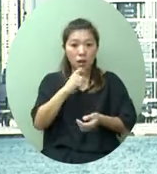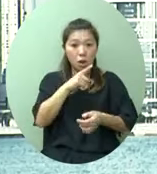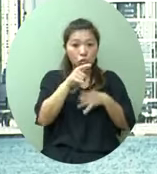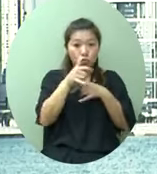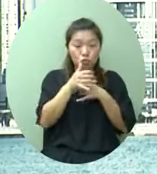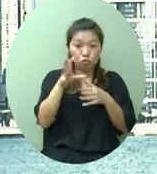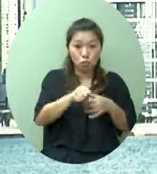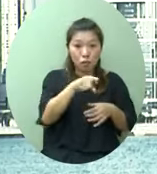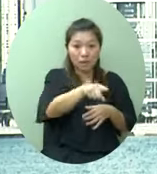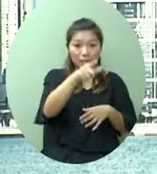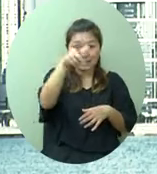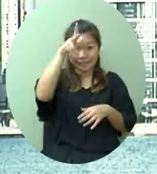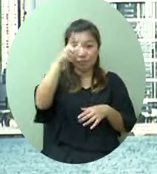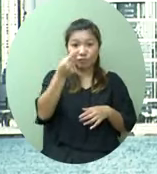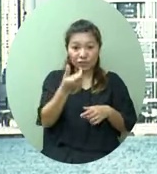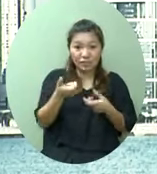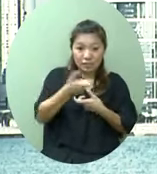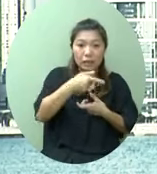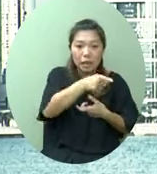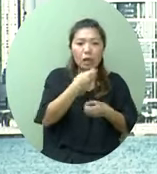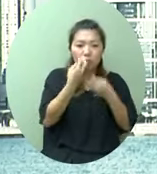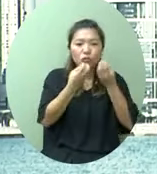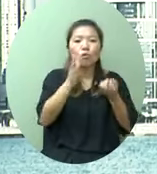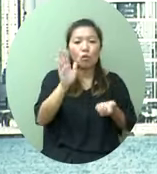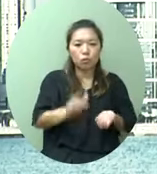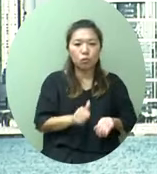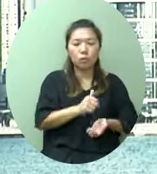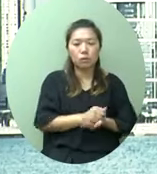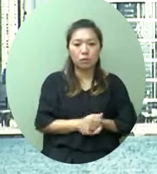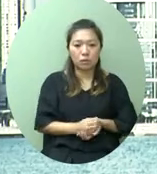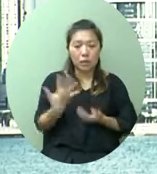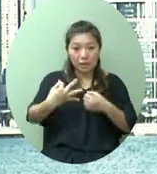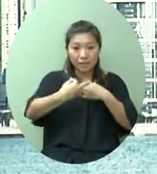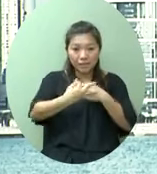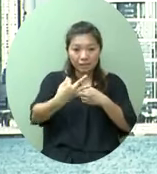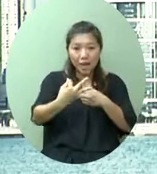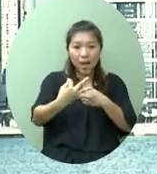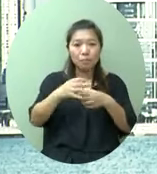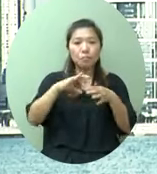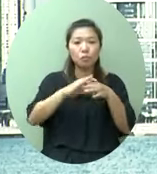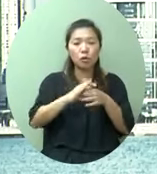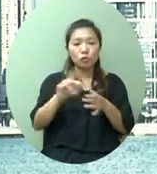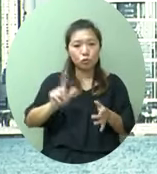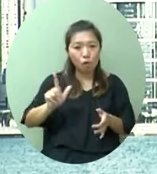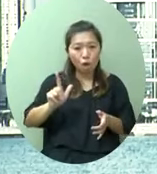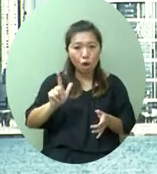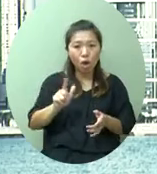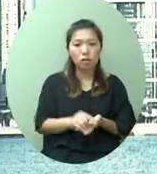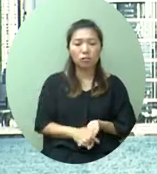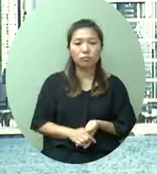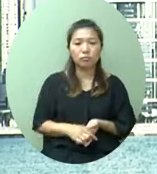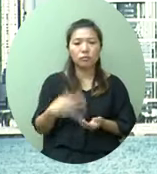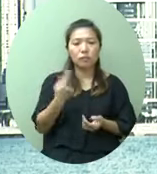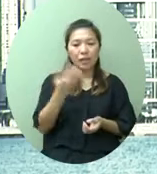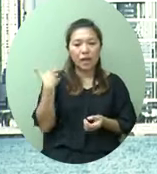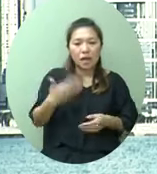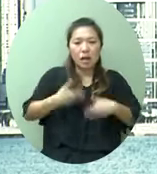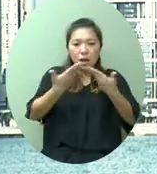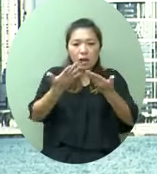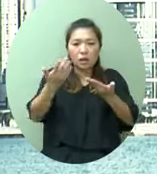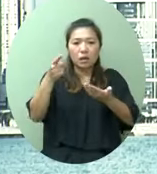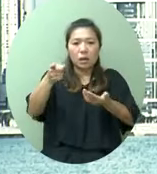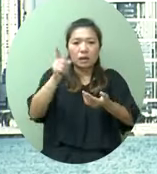point, I can only generally talk about our declaration system. We have a very robust